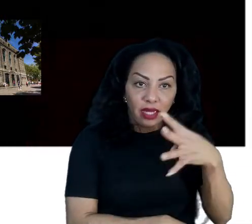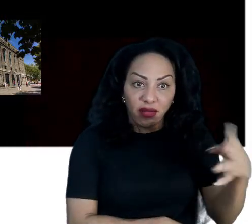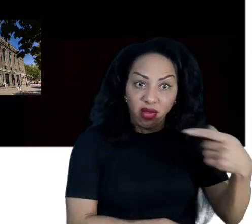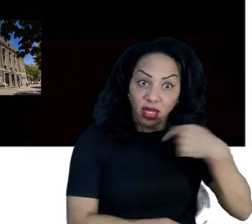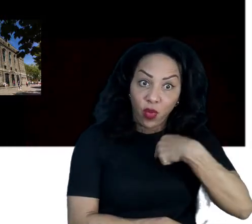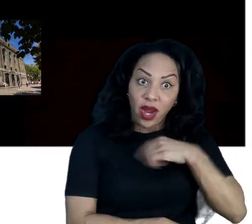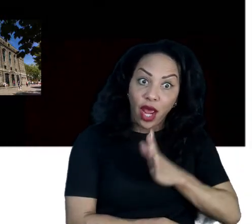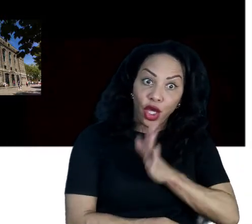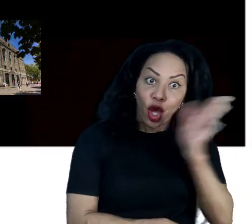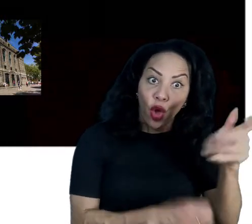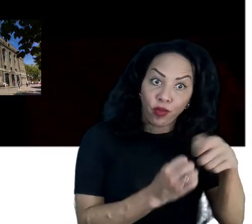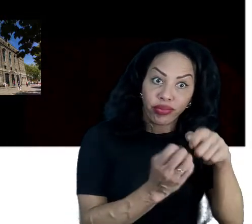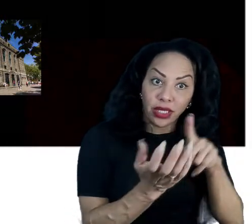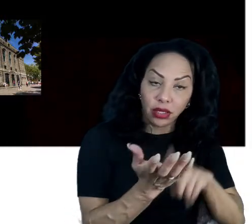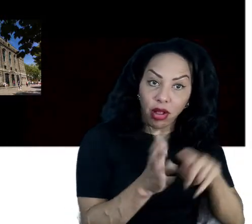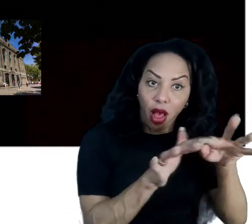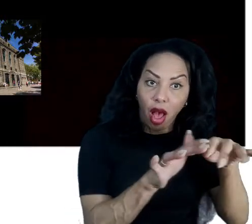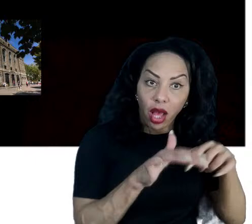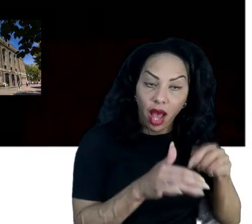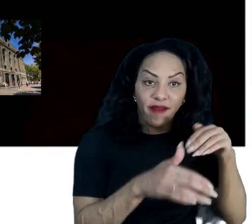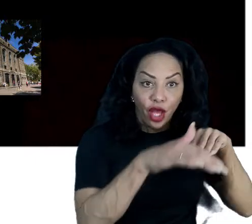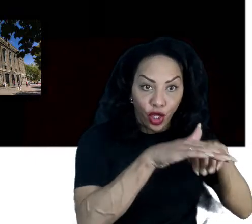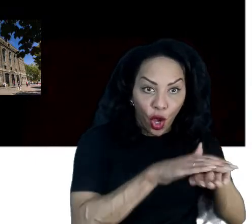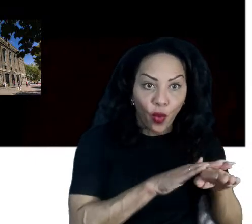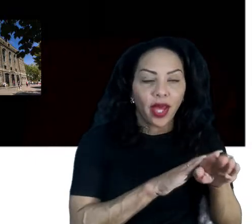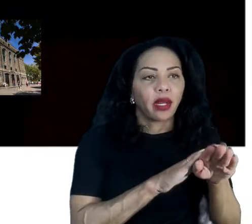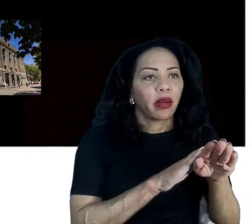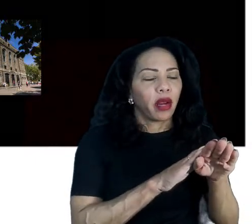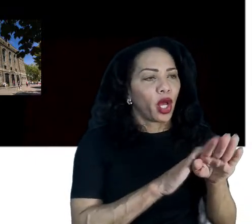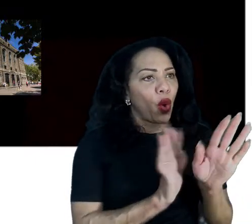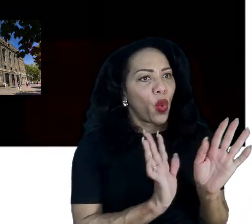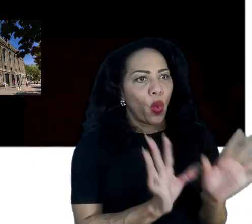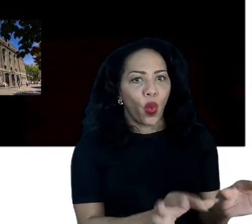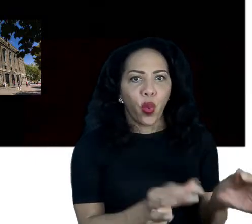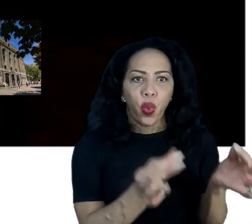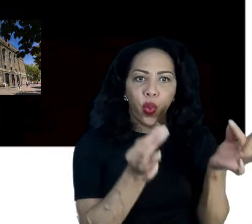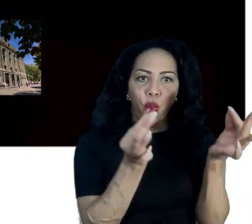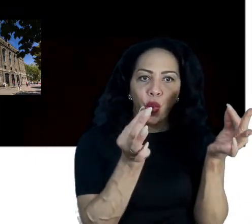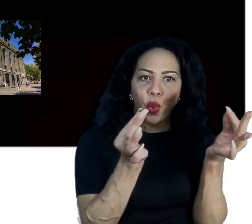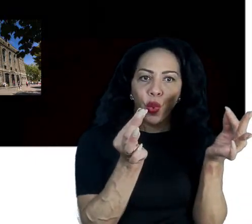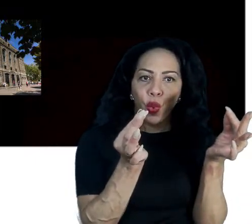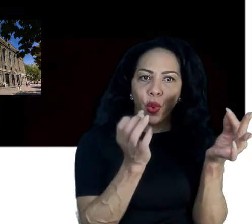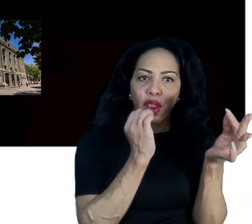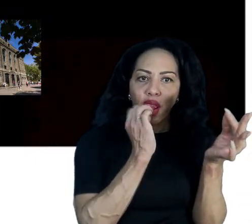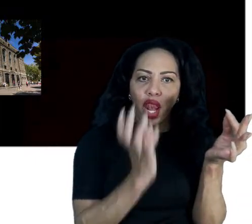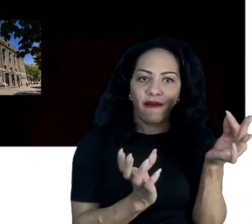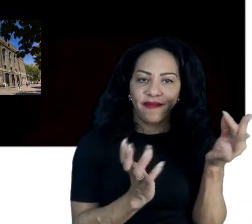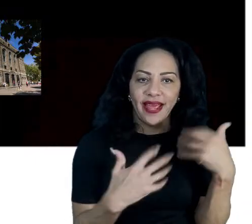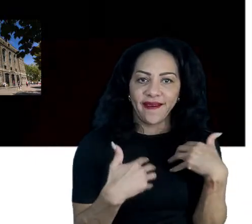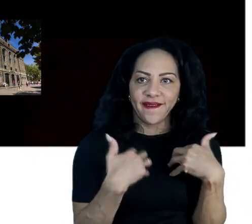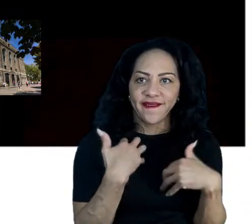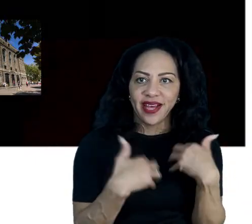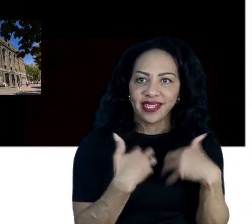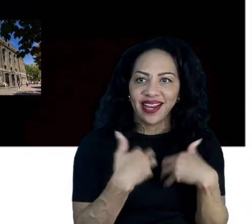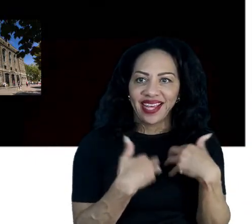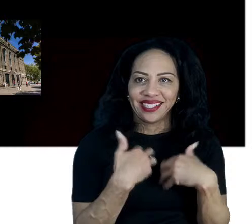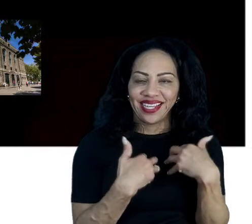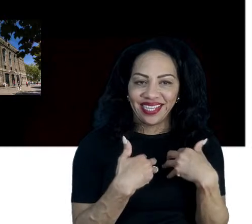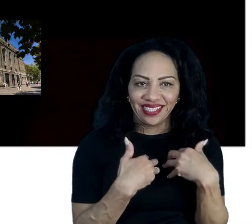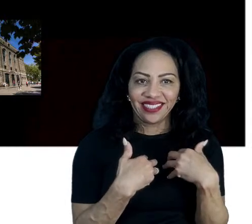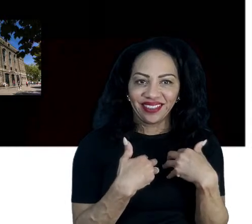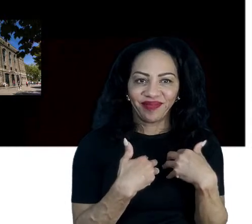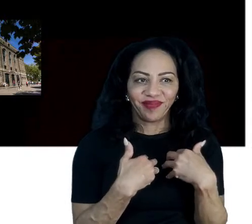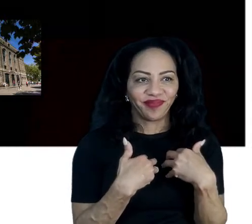the archive. So I go into the archive and go, oh, this is lovely. This is really fascinating. And